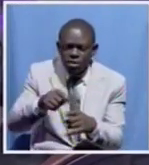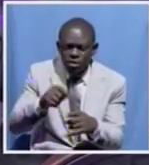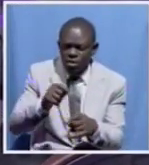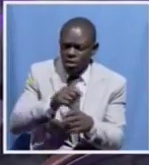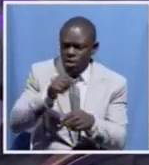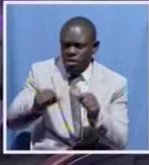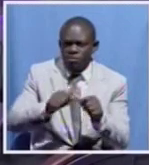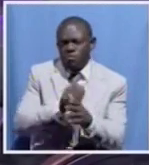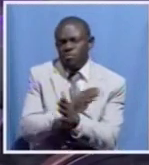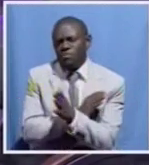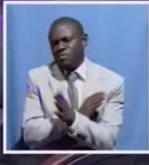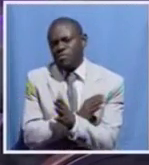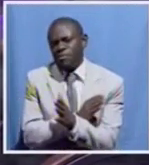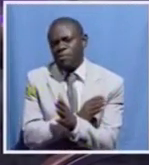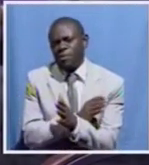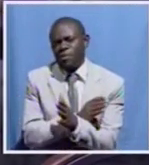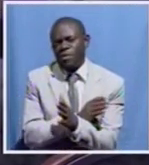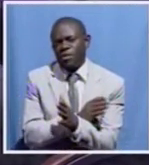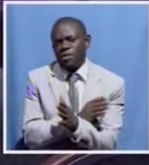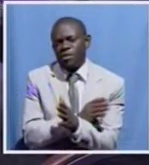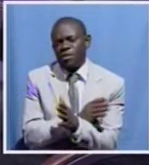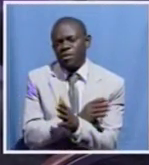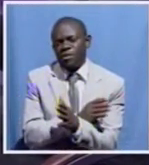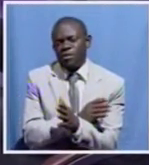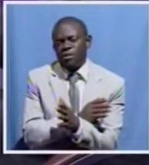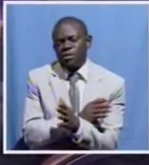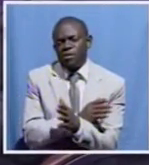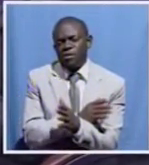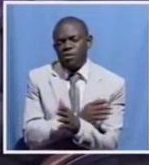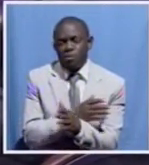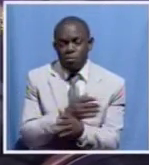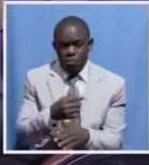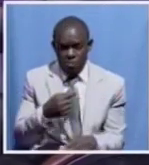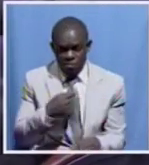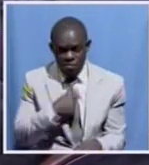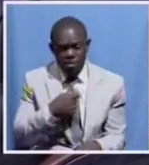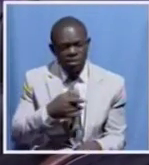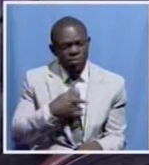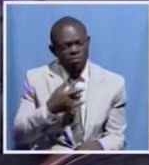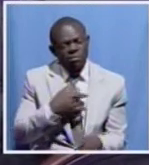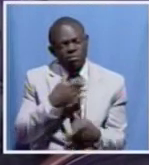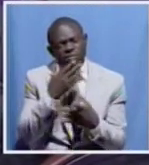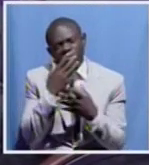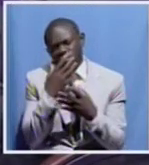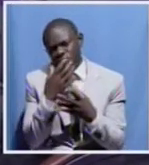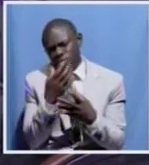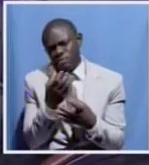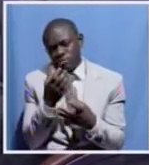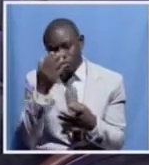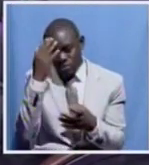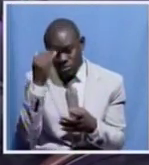say, my glass is half empty. And I actually feel doubly sad that people want to measure